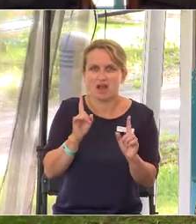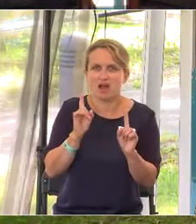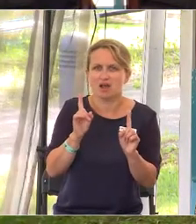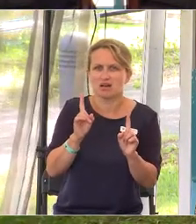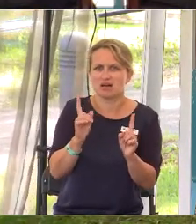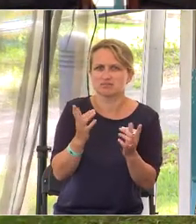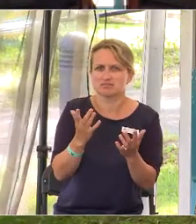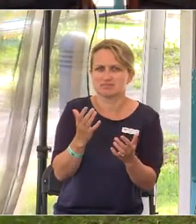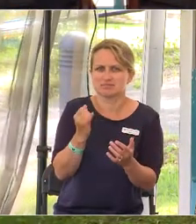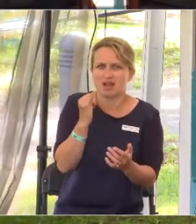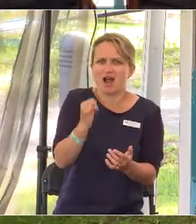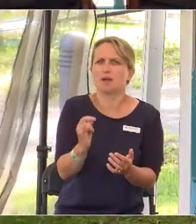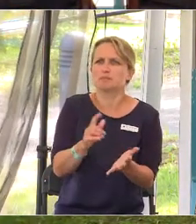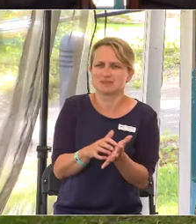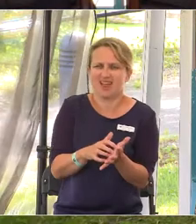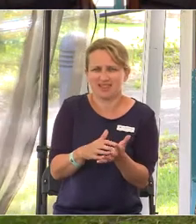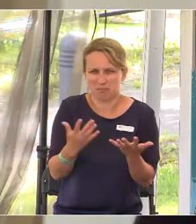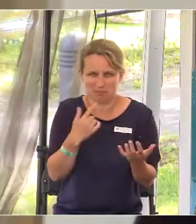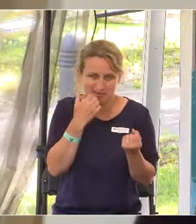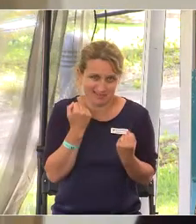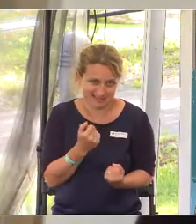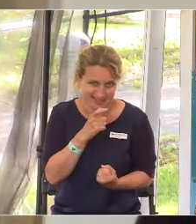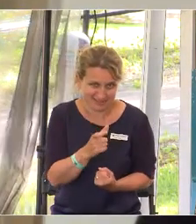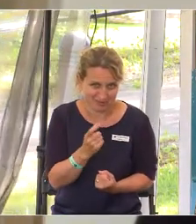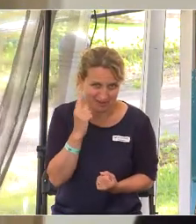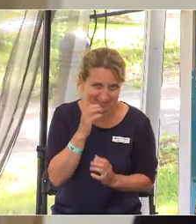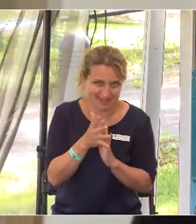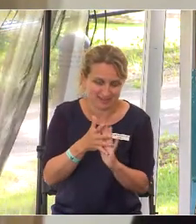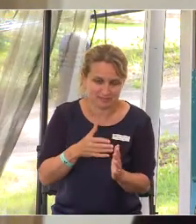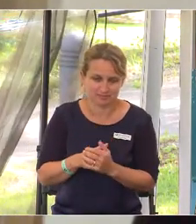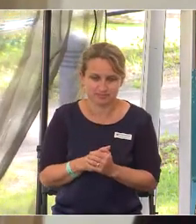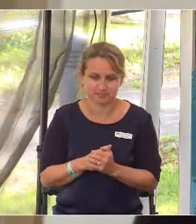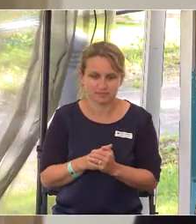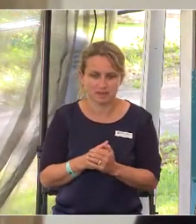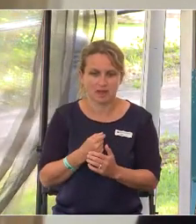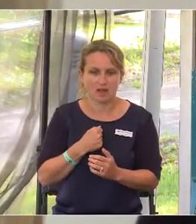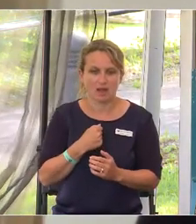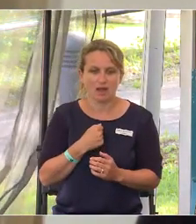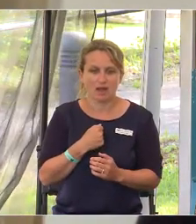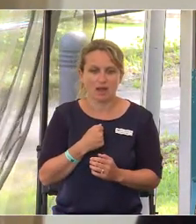badness. Okay, I think the interesting part of my thinking people is that